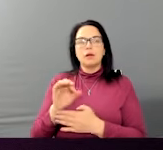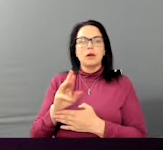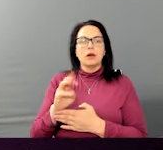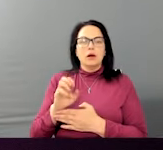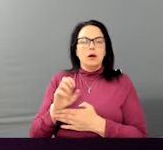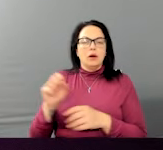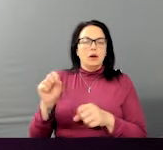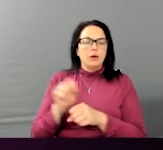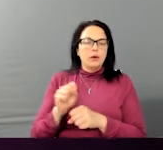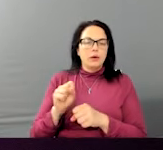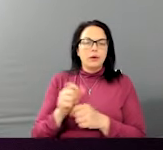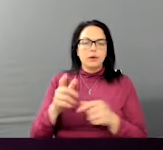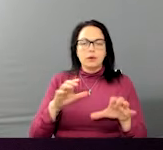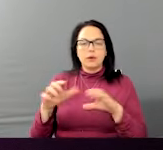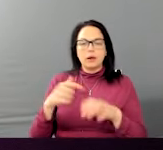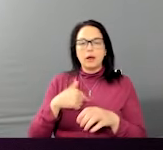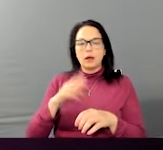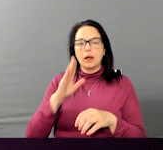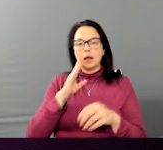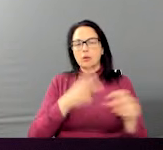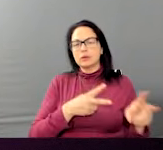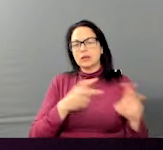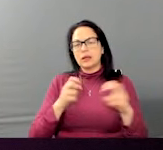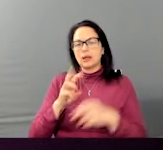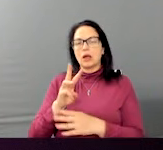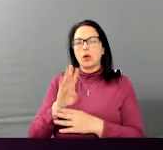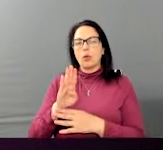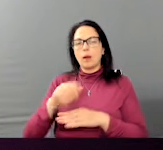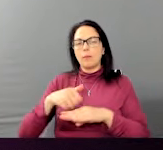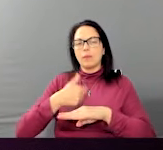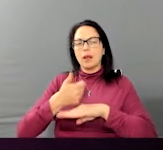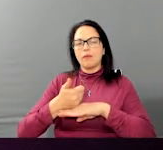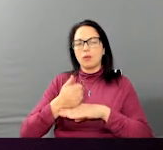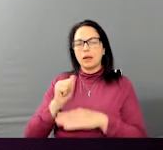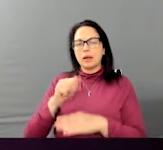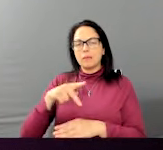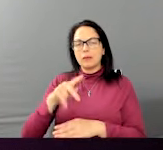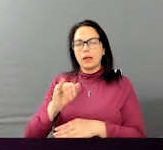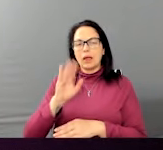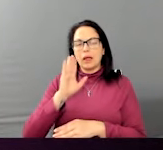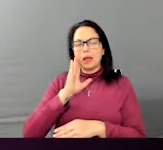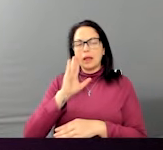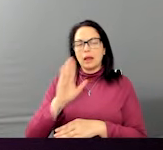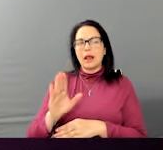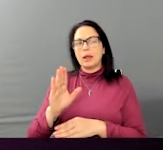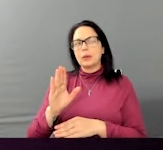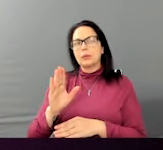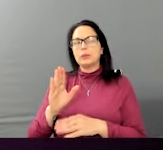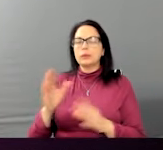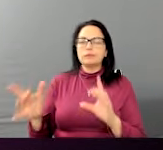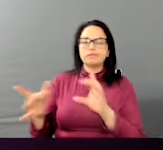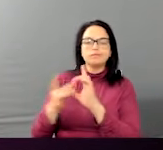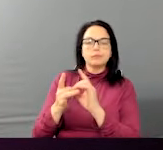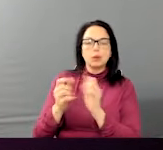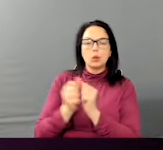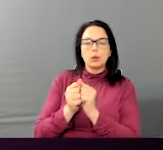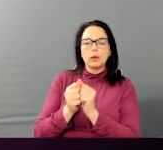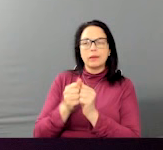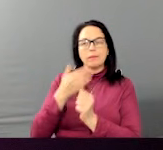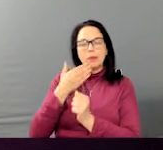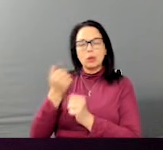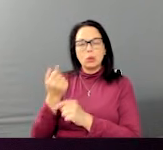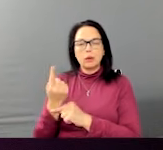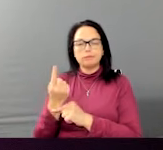my abstractions, is I will take a web platform API and I will wrap it with what I think is a nicer API. Remix decided to go the other way